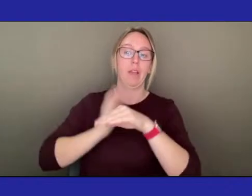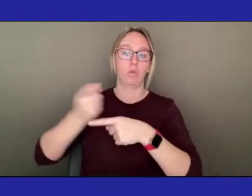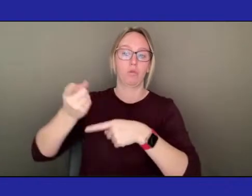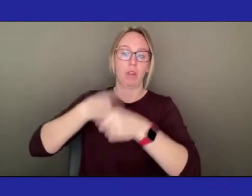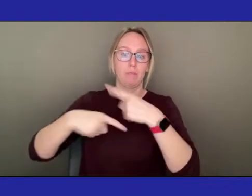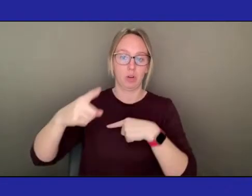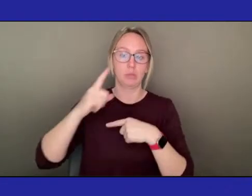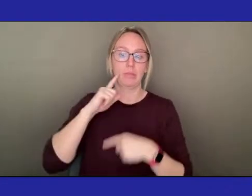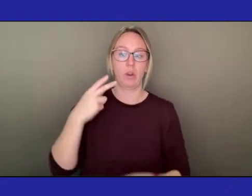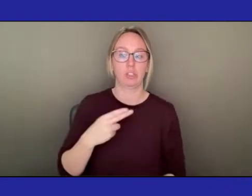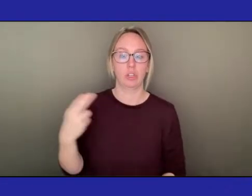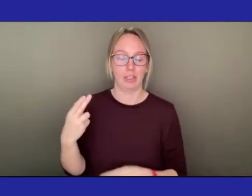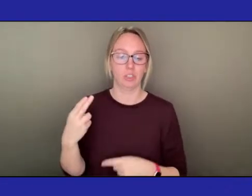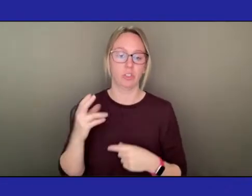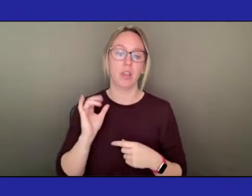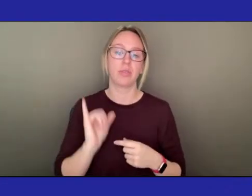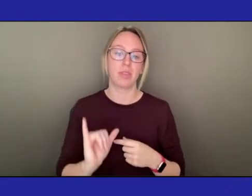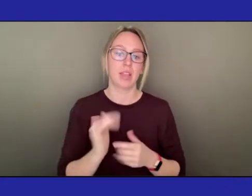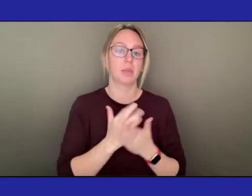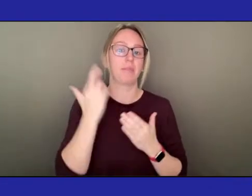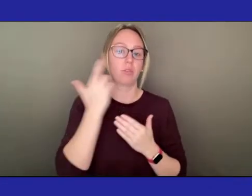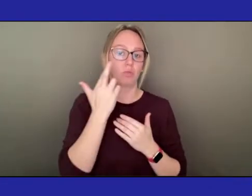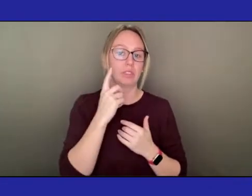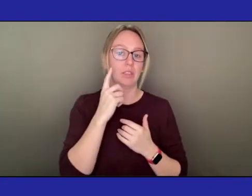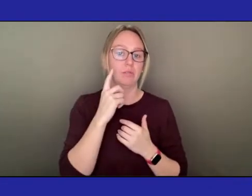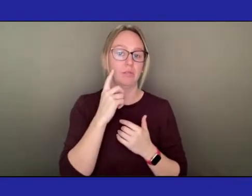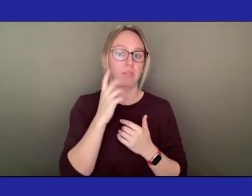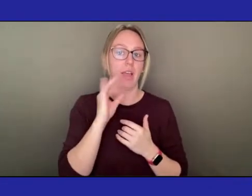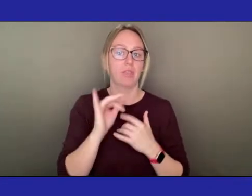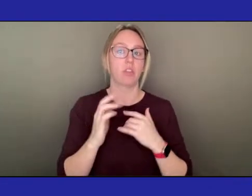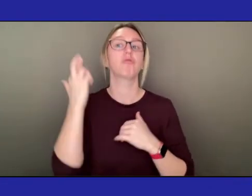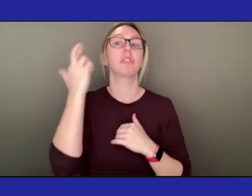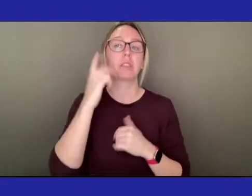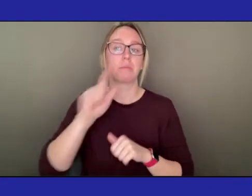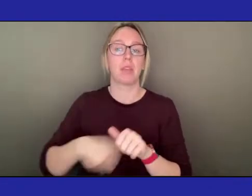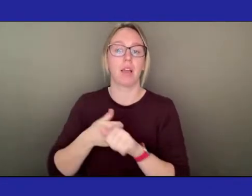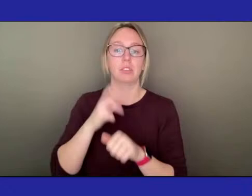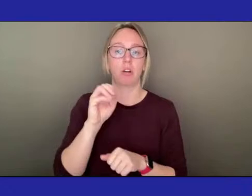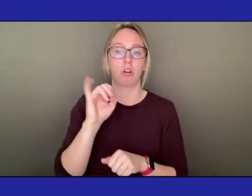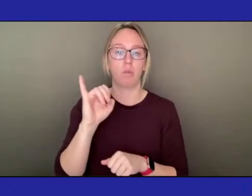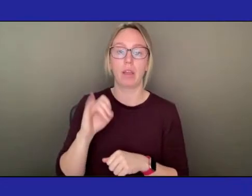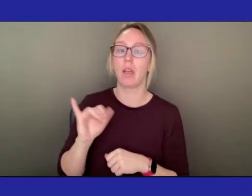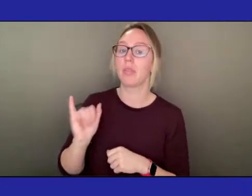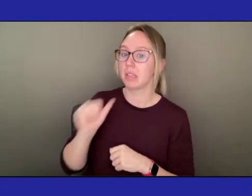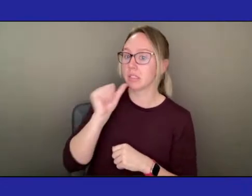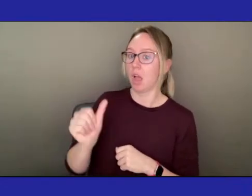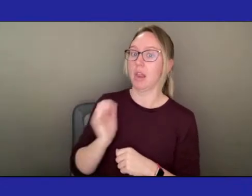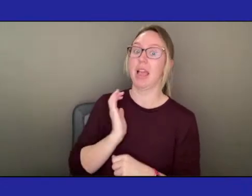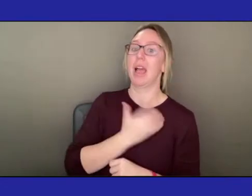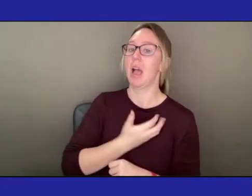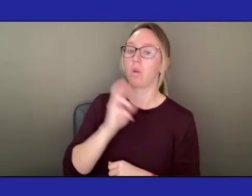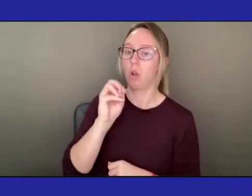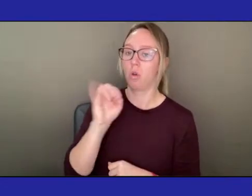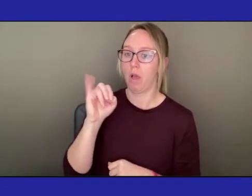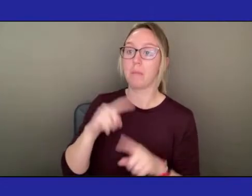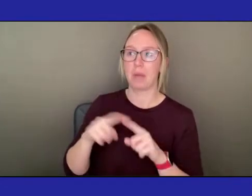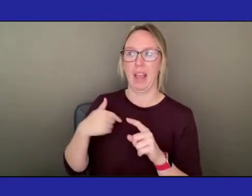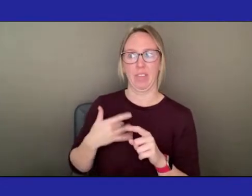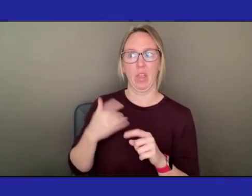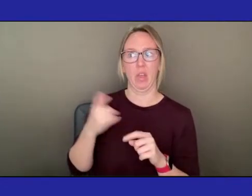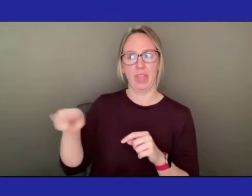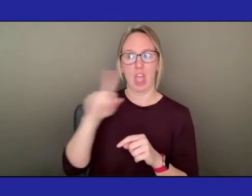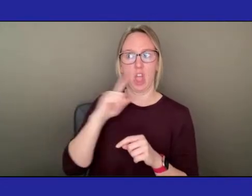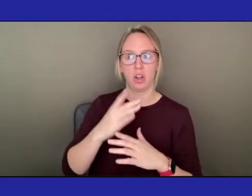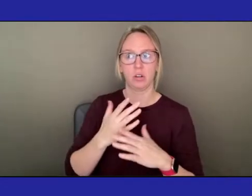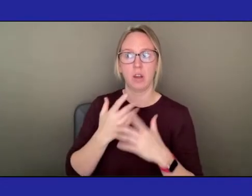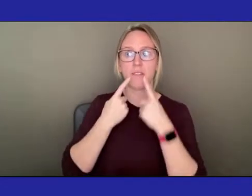foundation for the ROI. It's not our ROI, but I think they're very effective with preventing evictions. Yes. Right, which